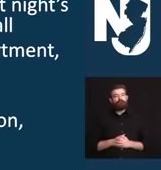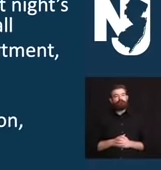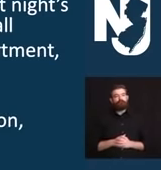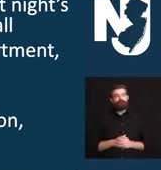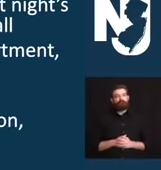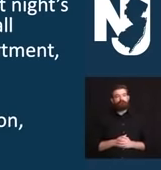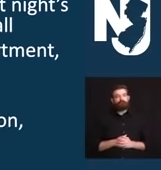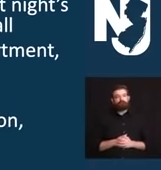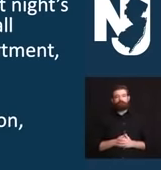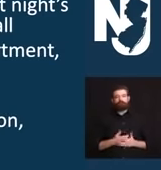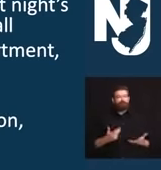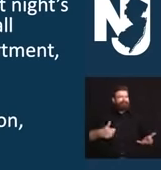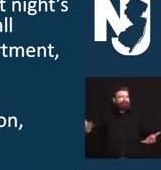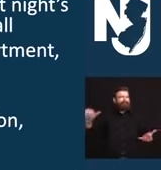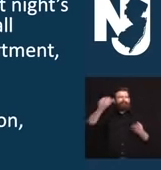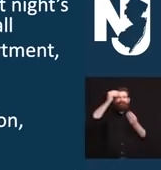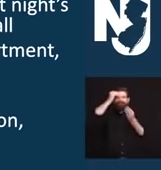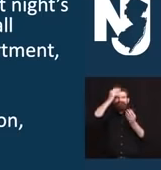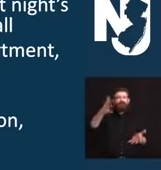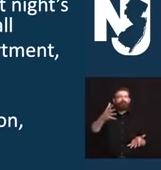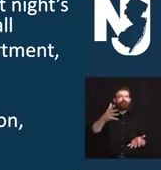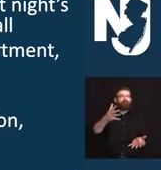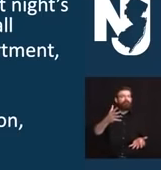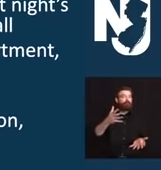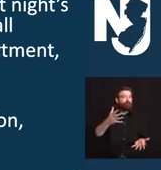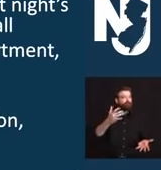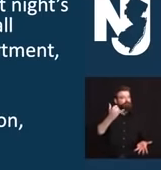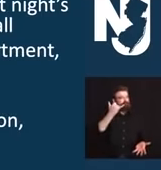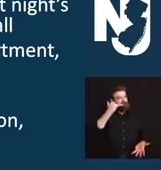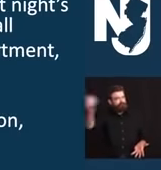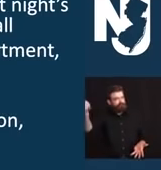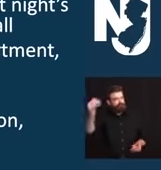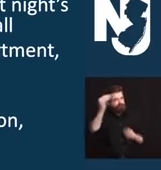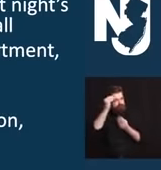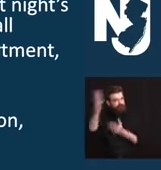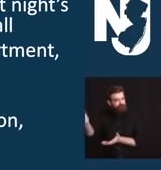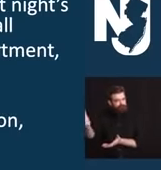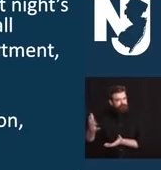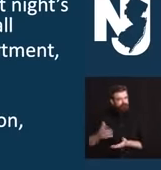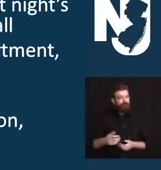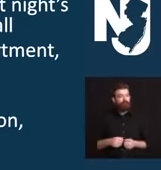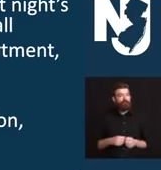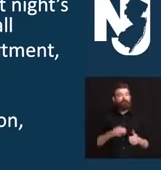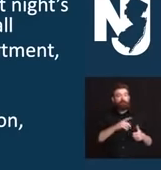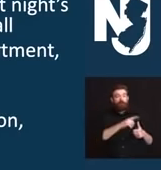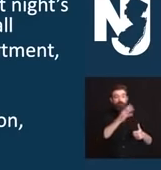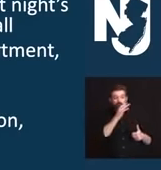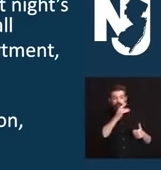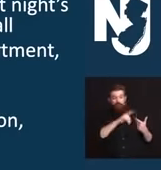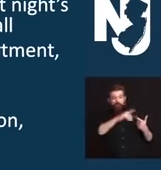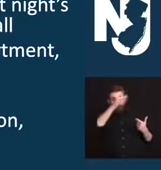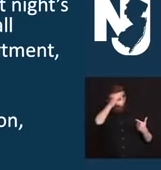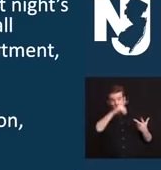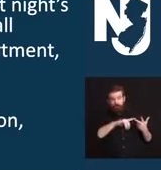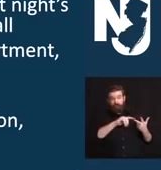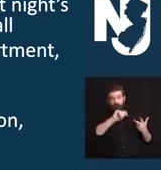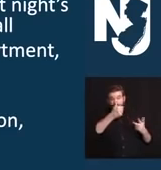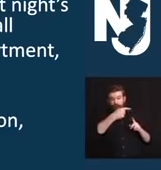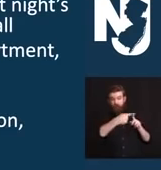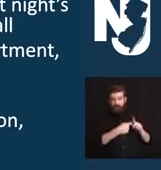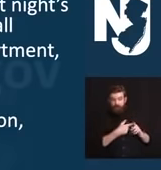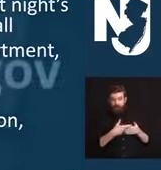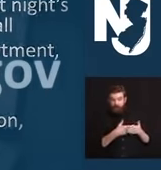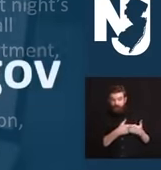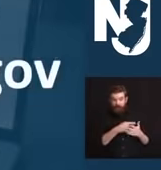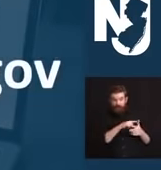215-546-8477. And in the meantime, we will keep both mom, dad, and the 10-month-old in our prayers. Switching